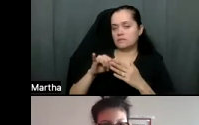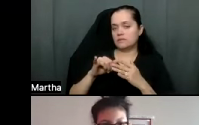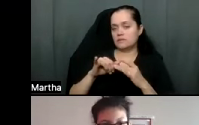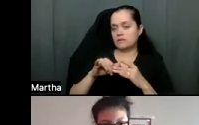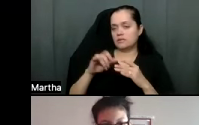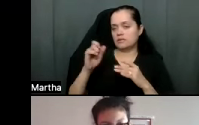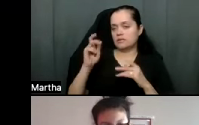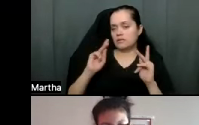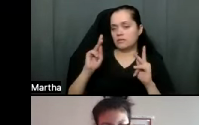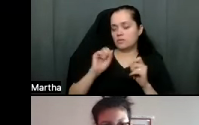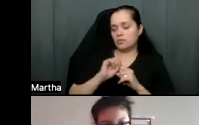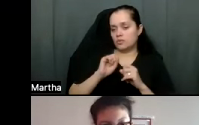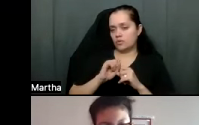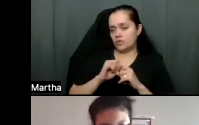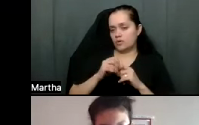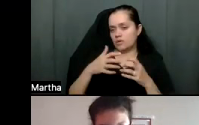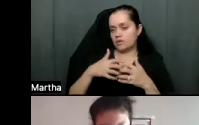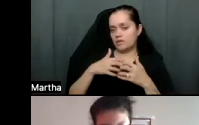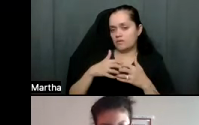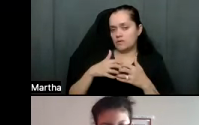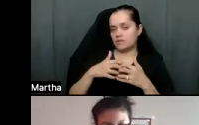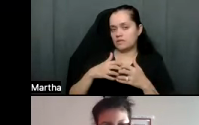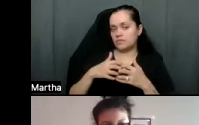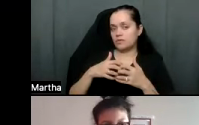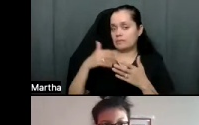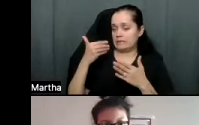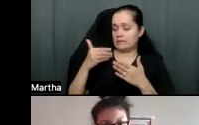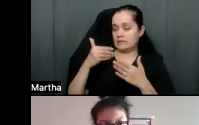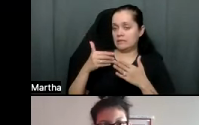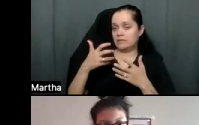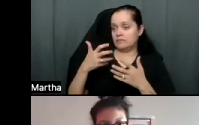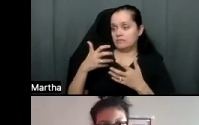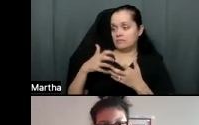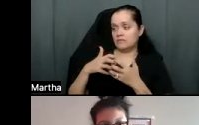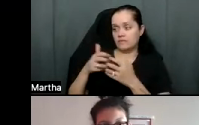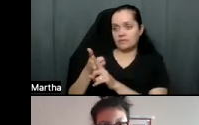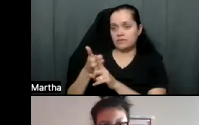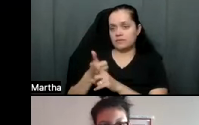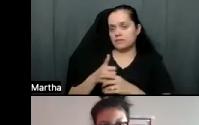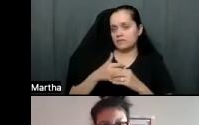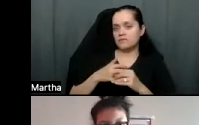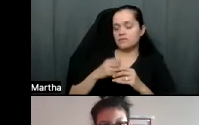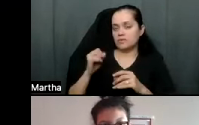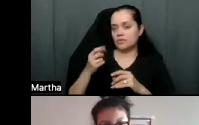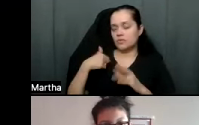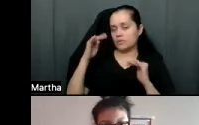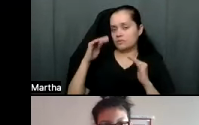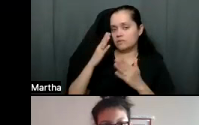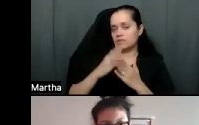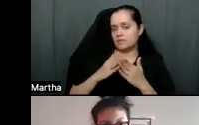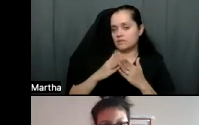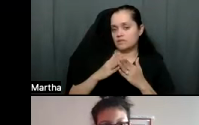yeah, people working in the factories would be near the factories. So we'd expect some